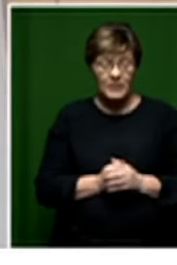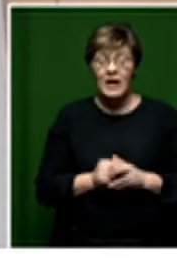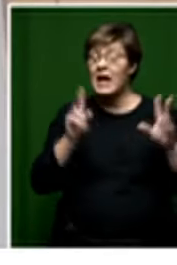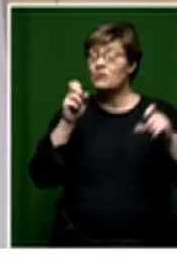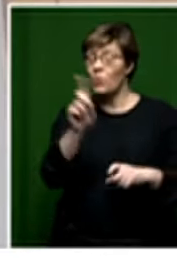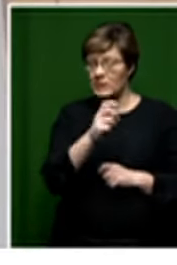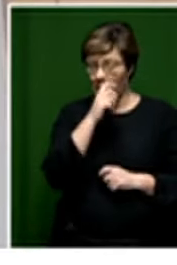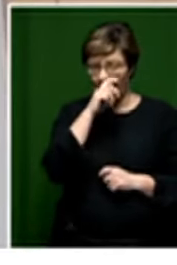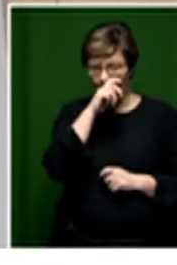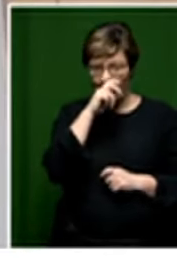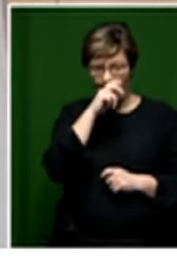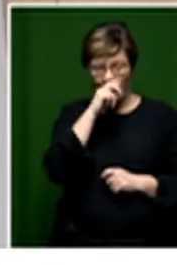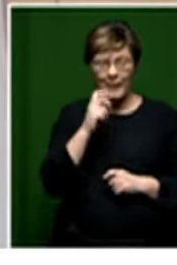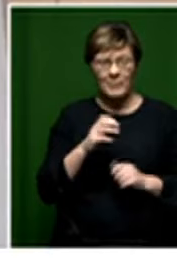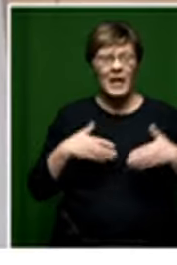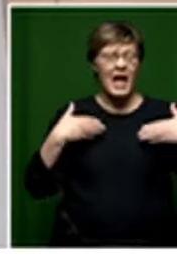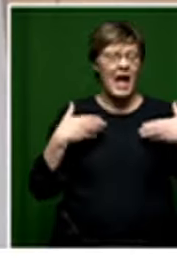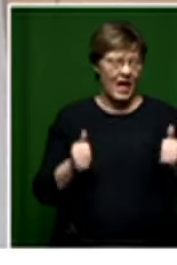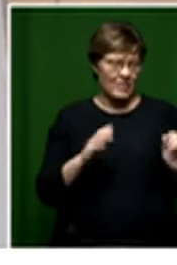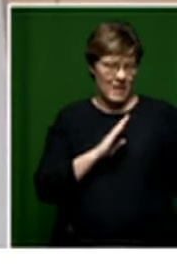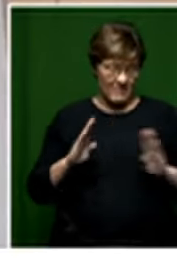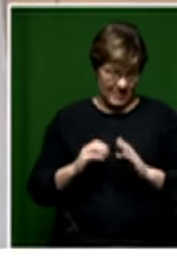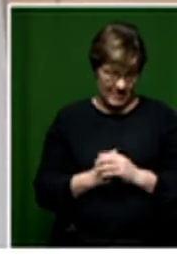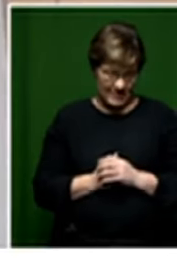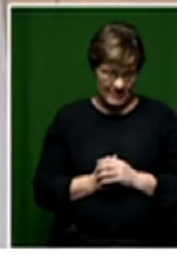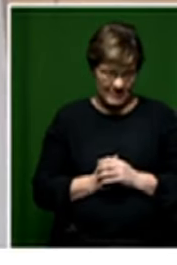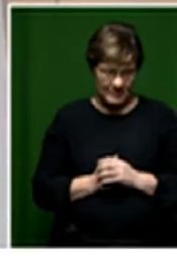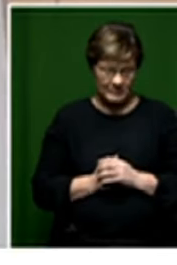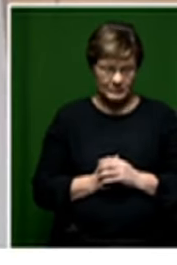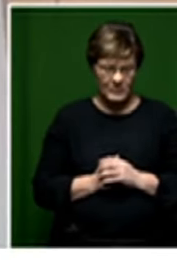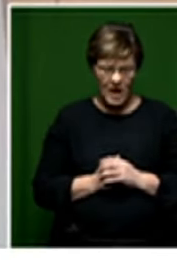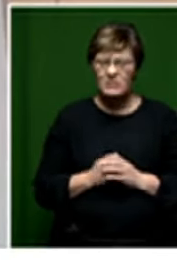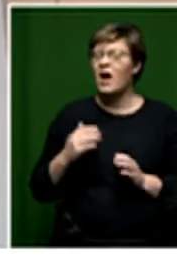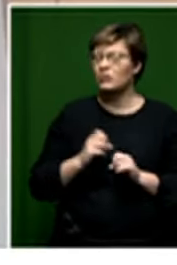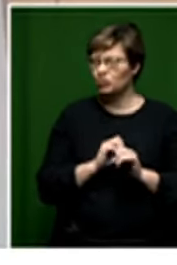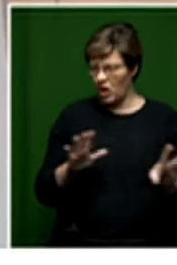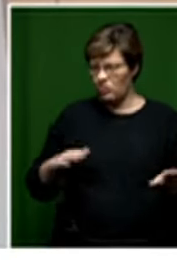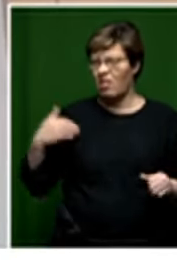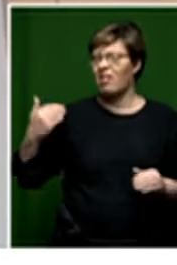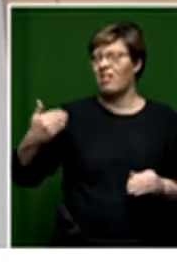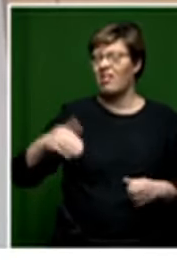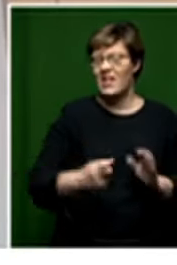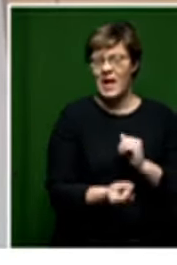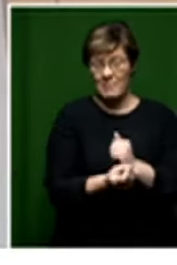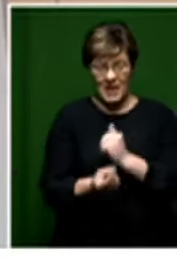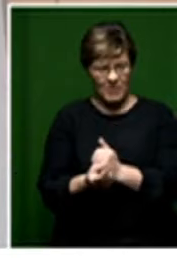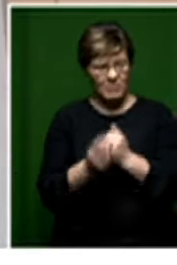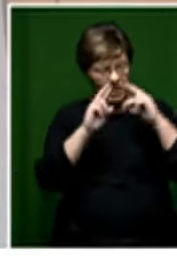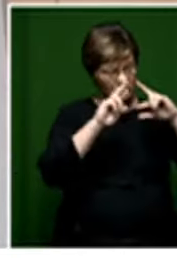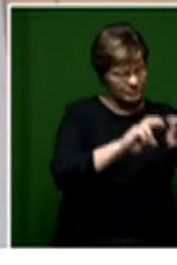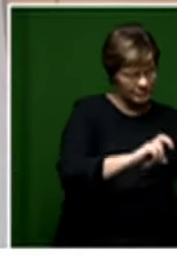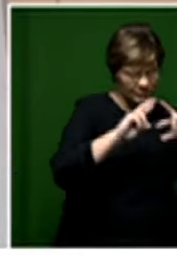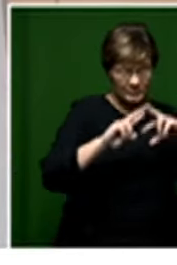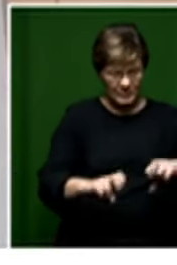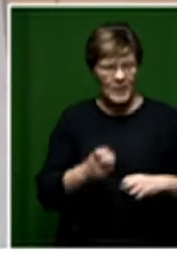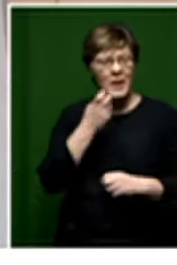actually more about health-seeking behaviour, and it's a general tendency that's been shown from a range of studies done in the country that